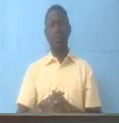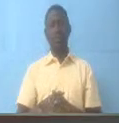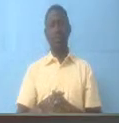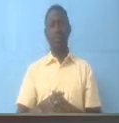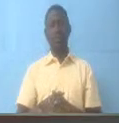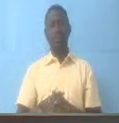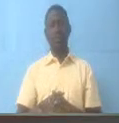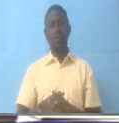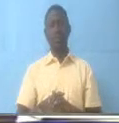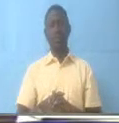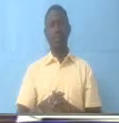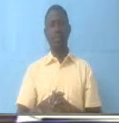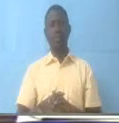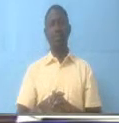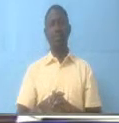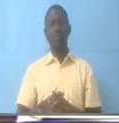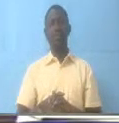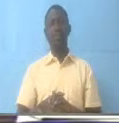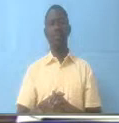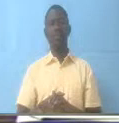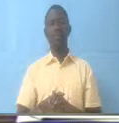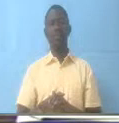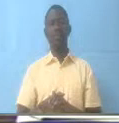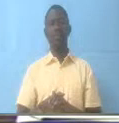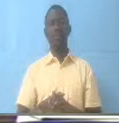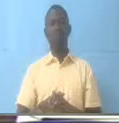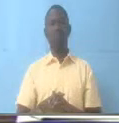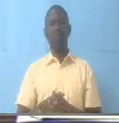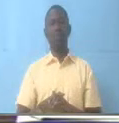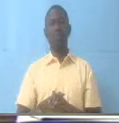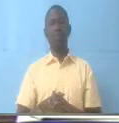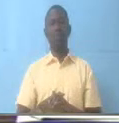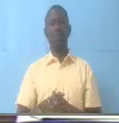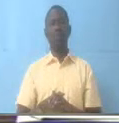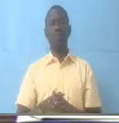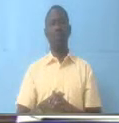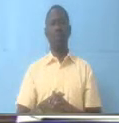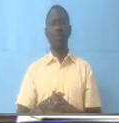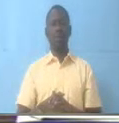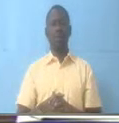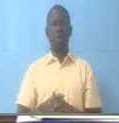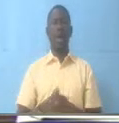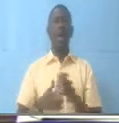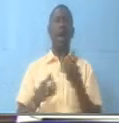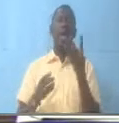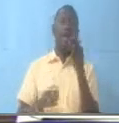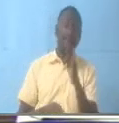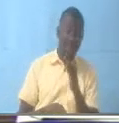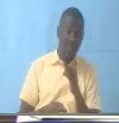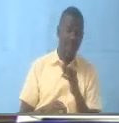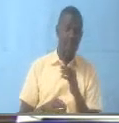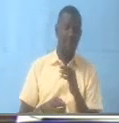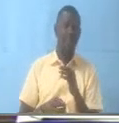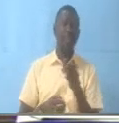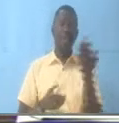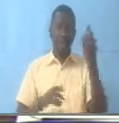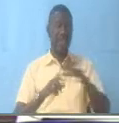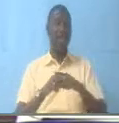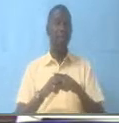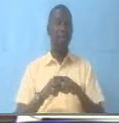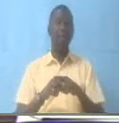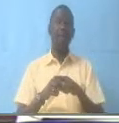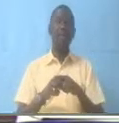Wouldn't the payment of compensation seem as if the state was assuming responsibility for